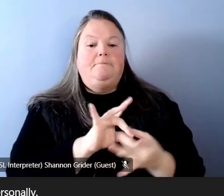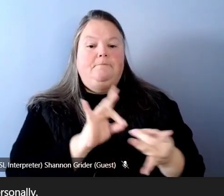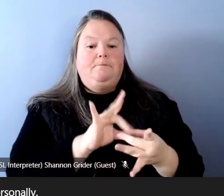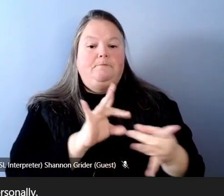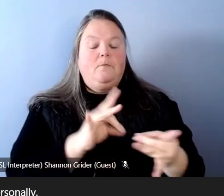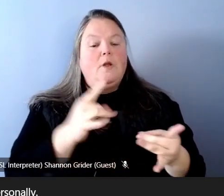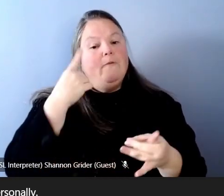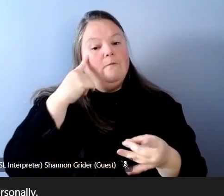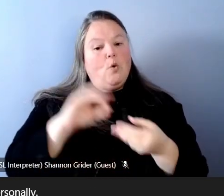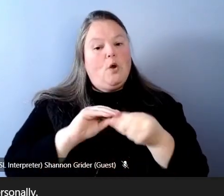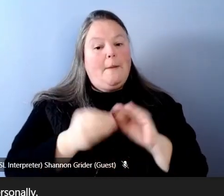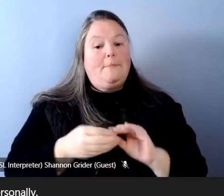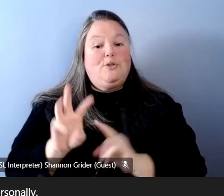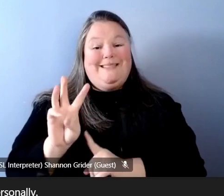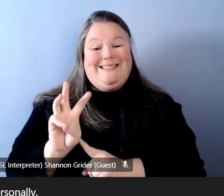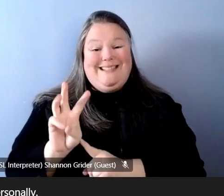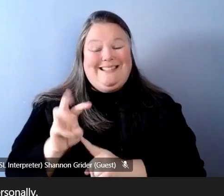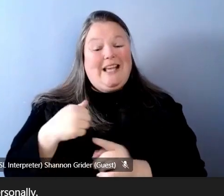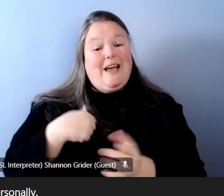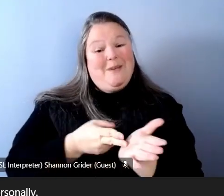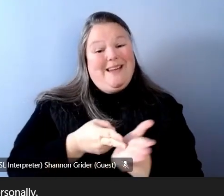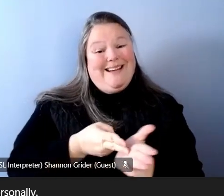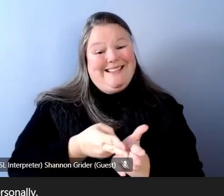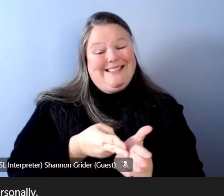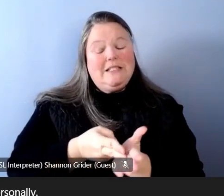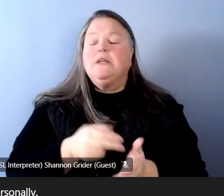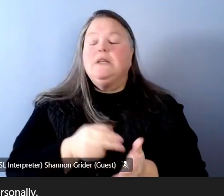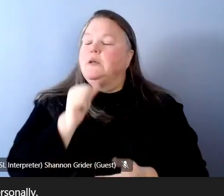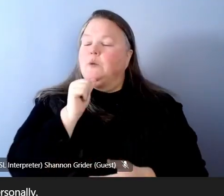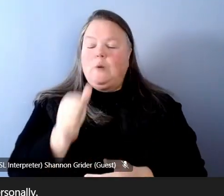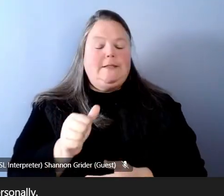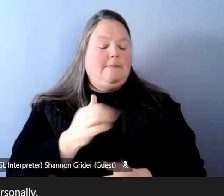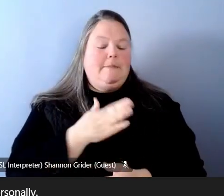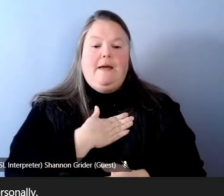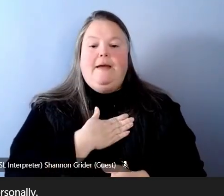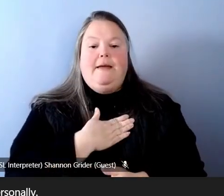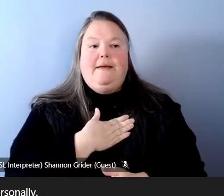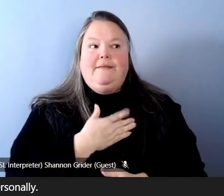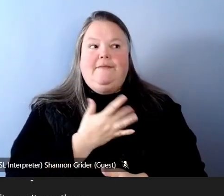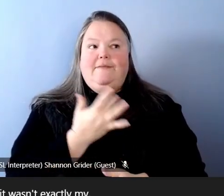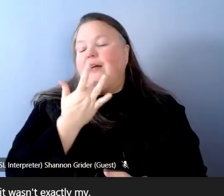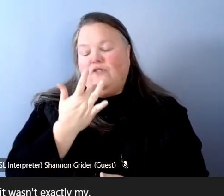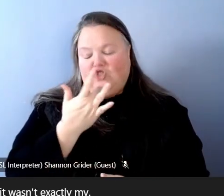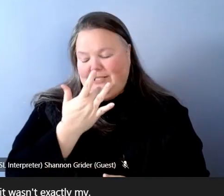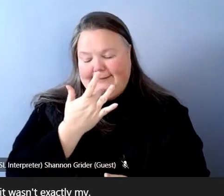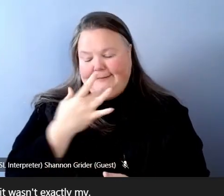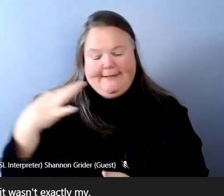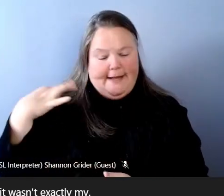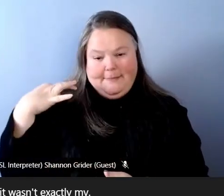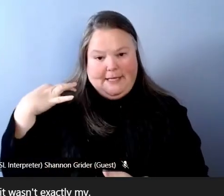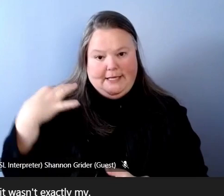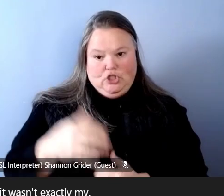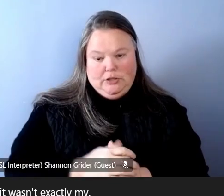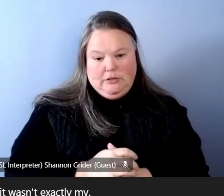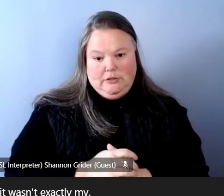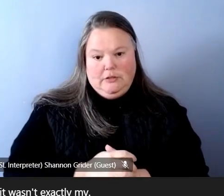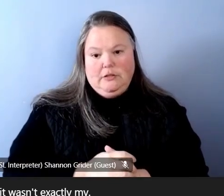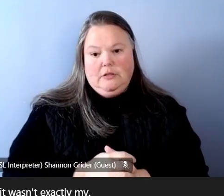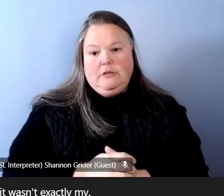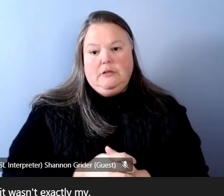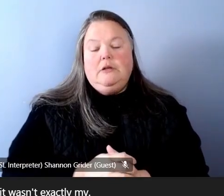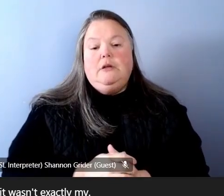For number 6, I'm going to be honest, it wasn't exactly my favorite application of the